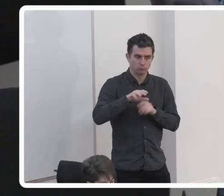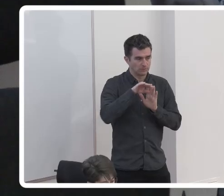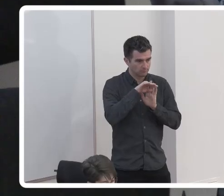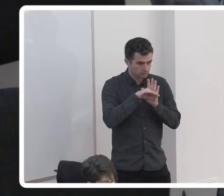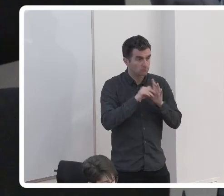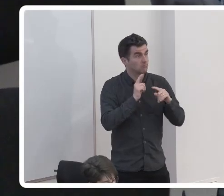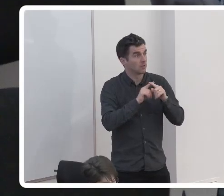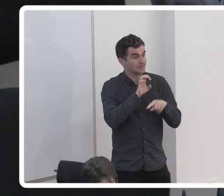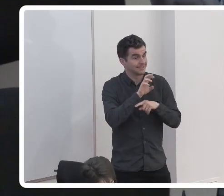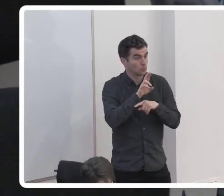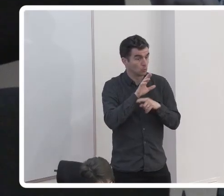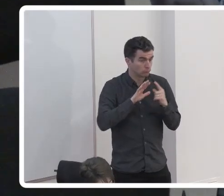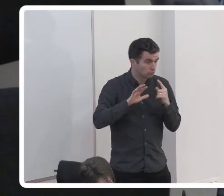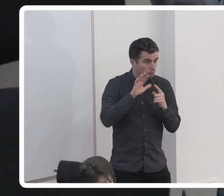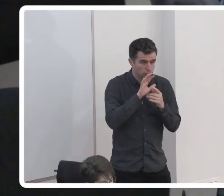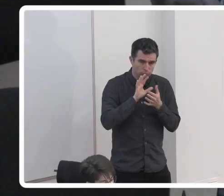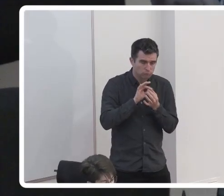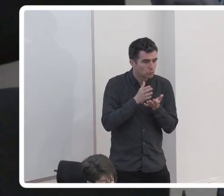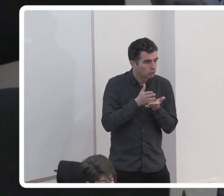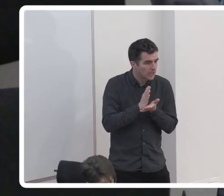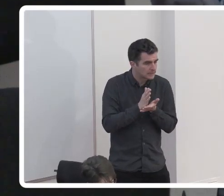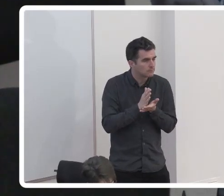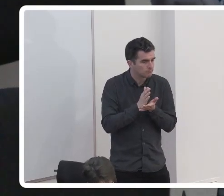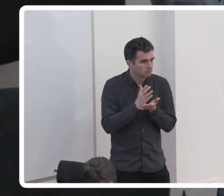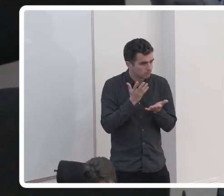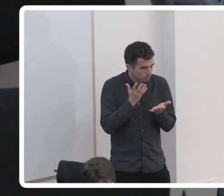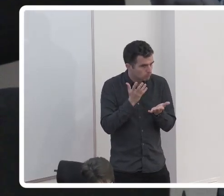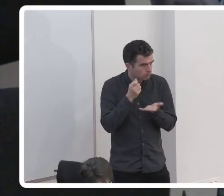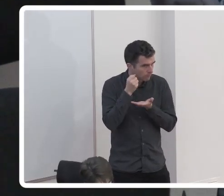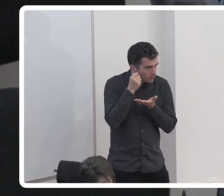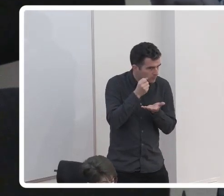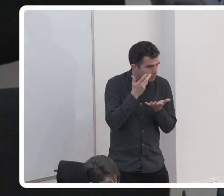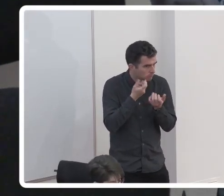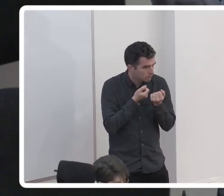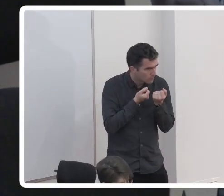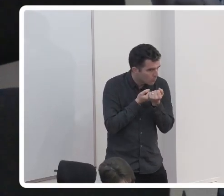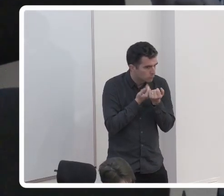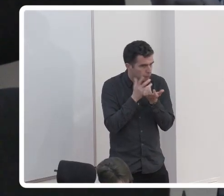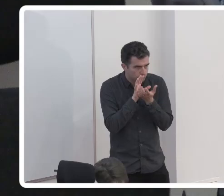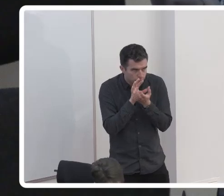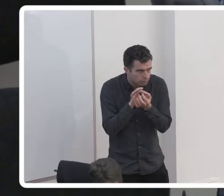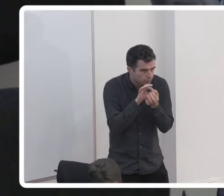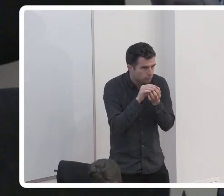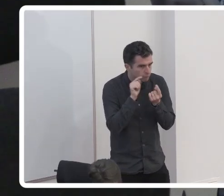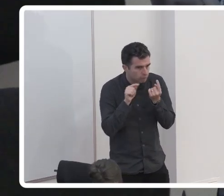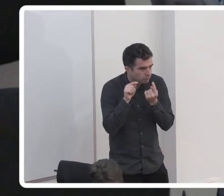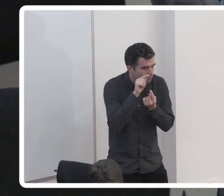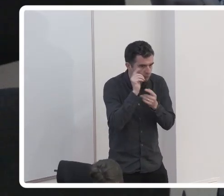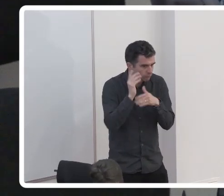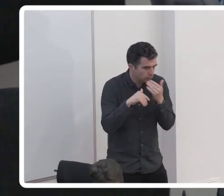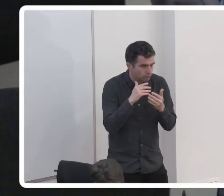today. We're next going to move on to our second speaker, who is Benasha Yakubi, who is also joining us online.